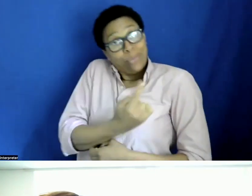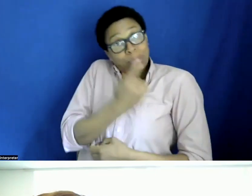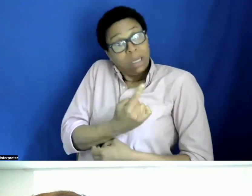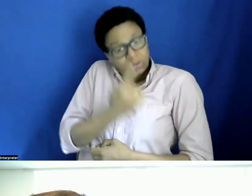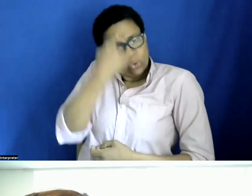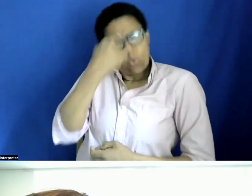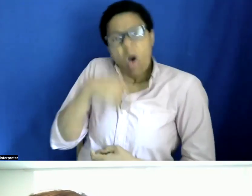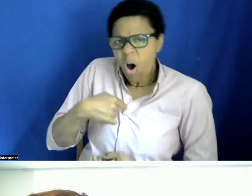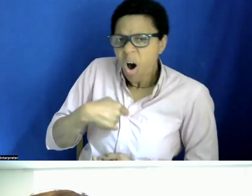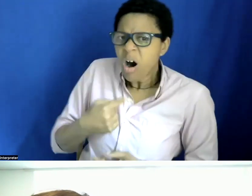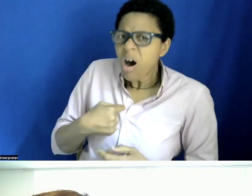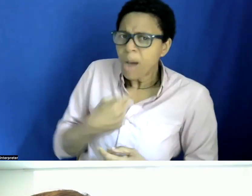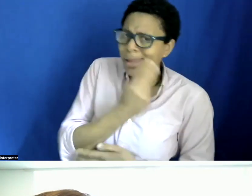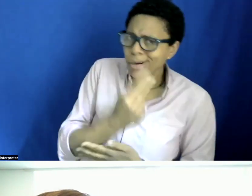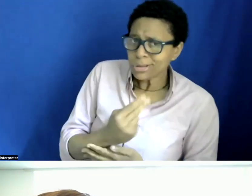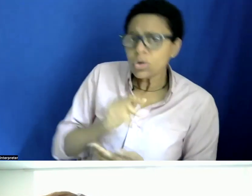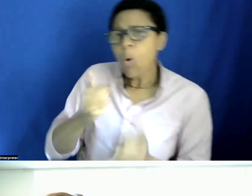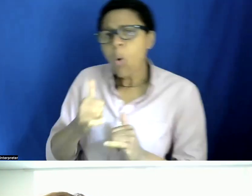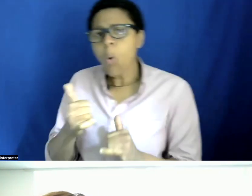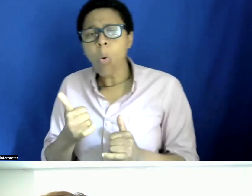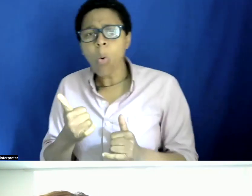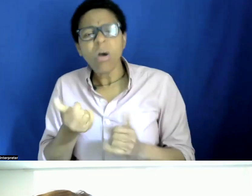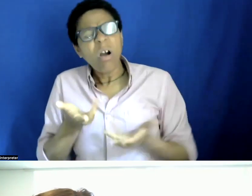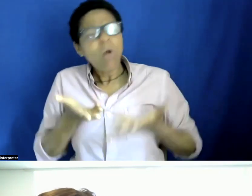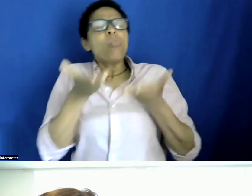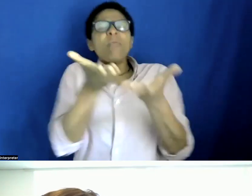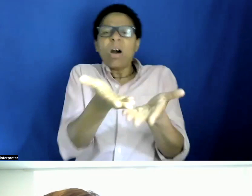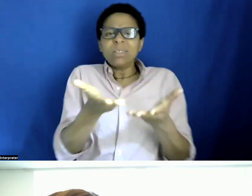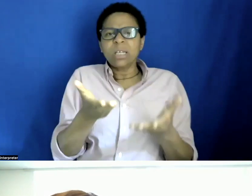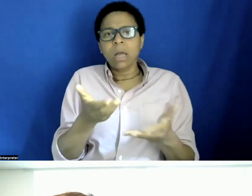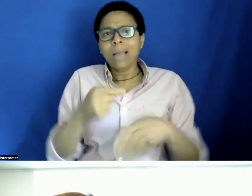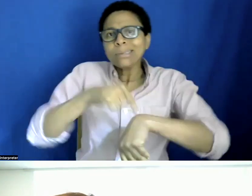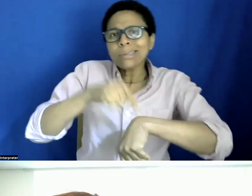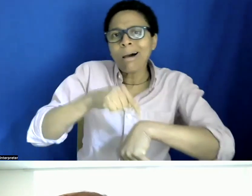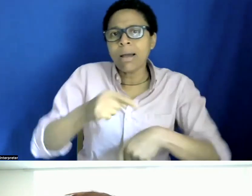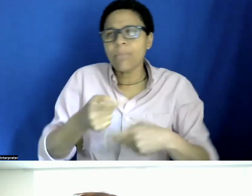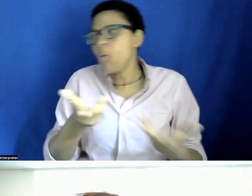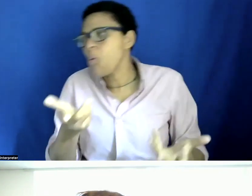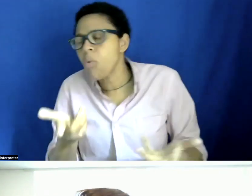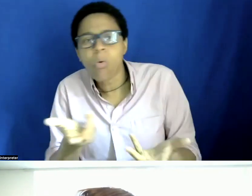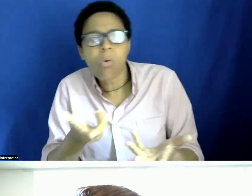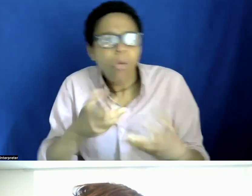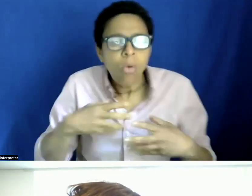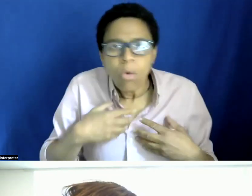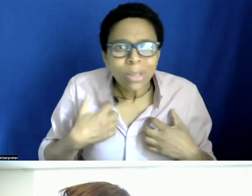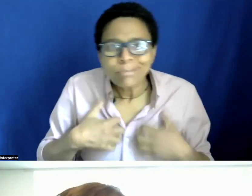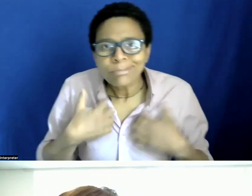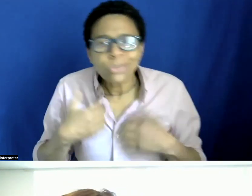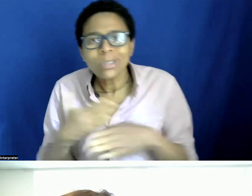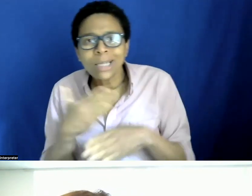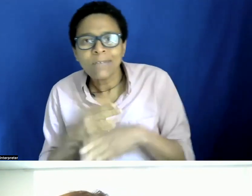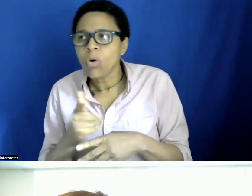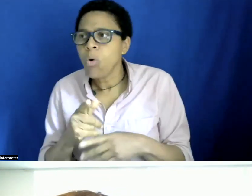work created as part of providing useful practical materials for the